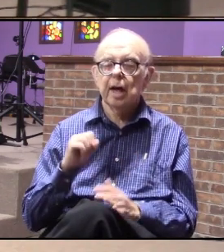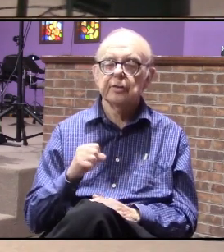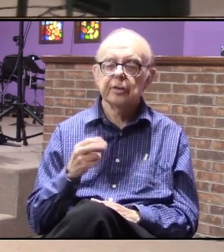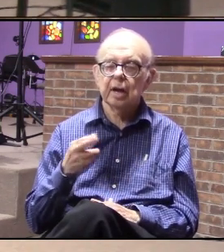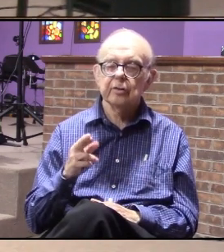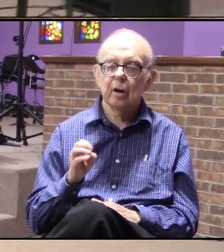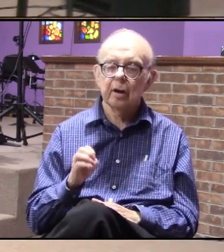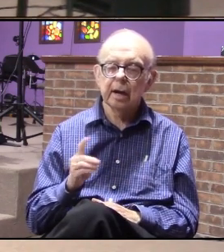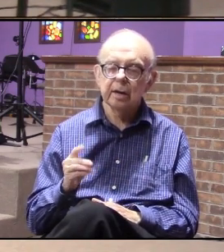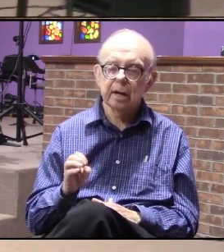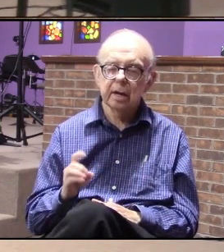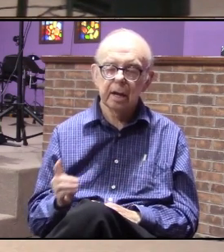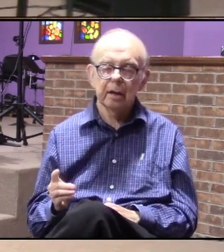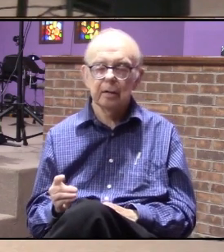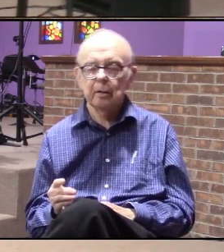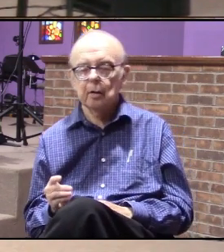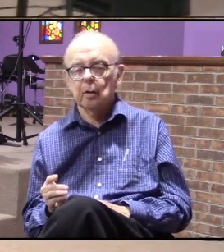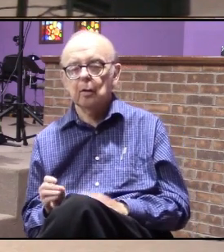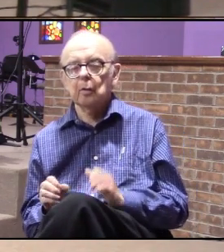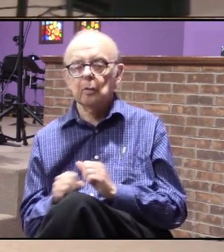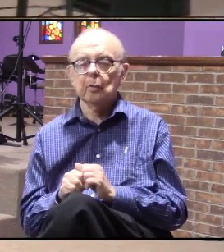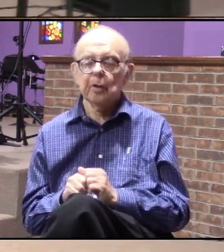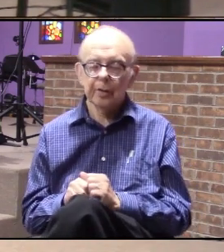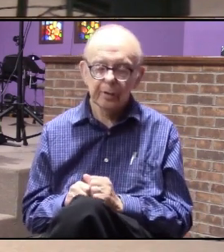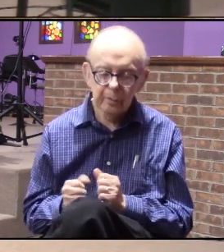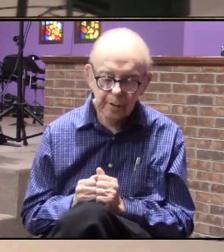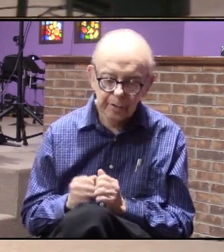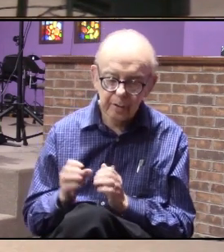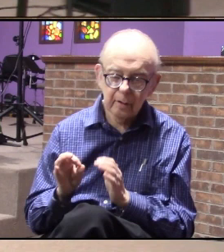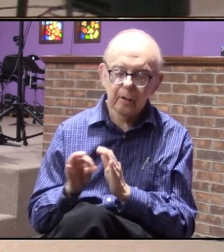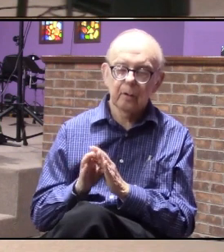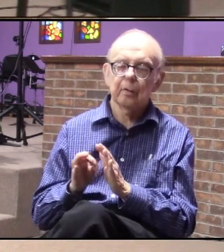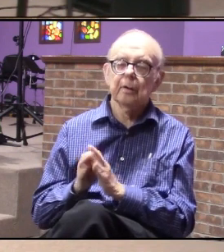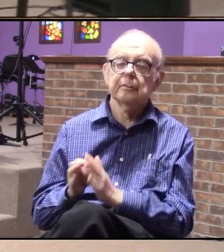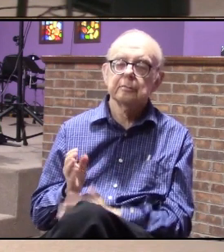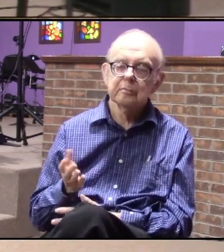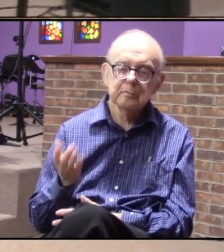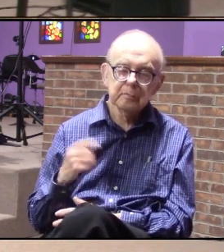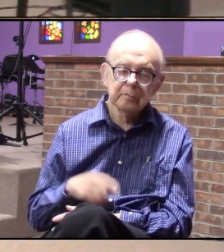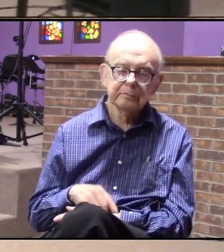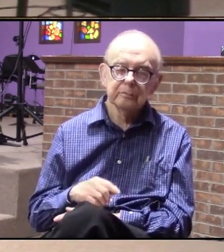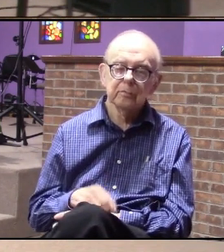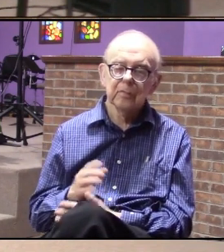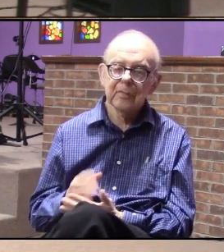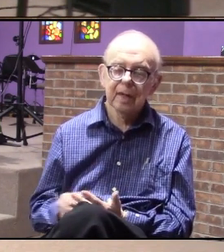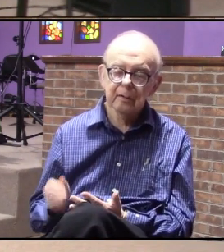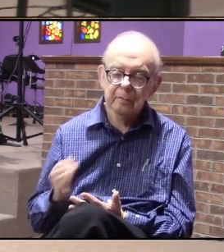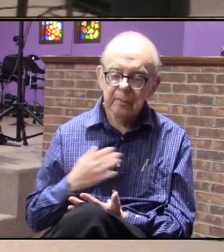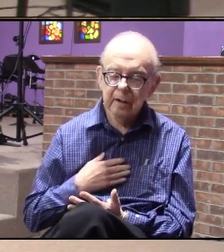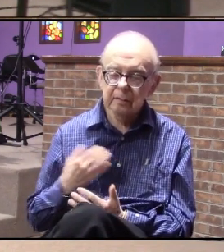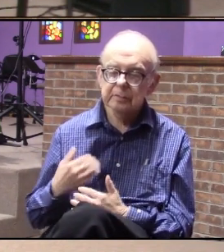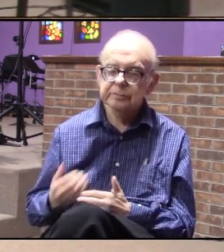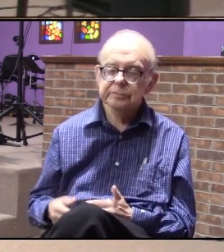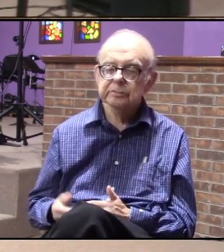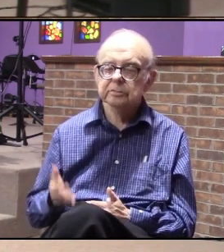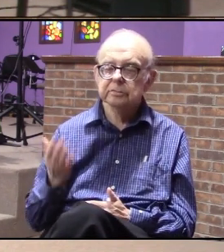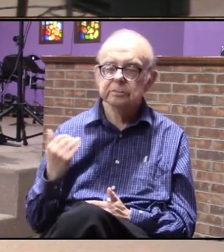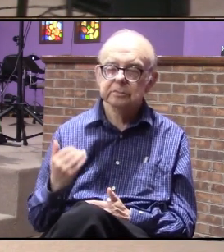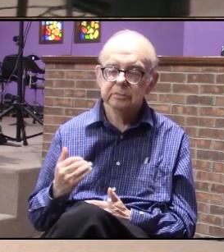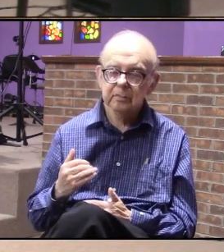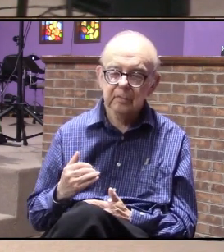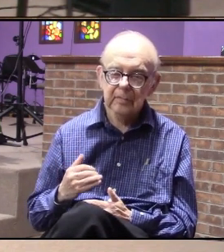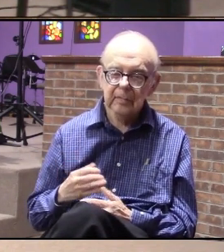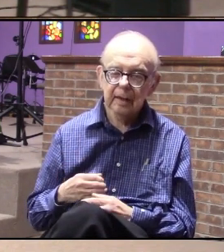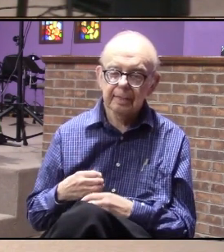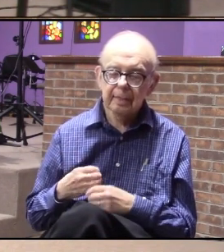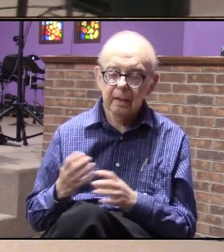If I wish I could go back in time and take some of my clothes that I had back then, I could get a